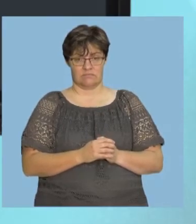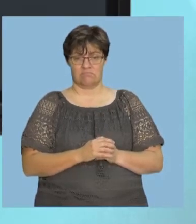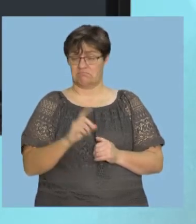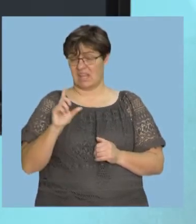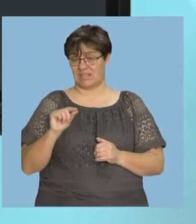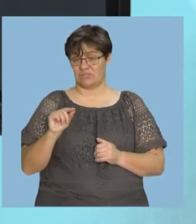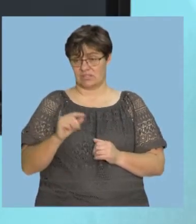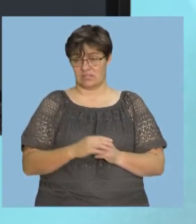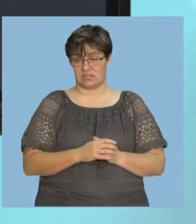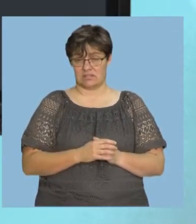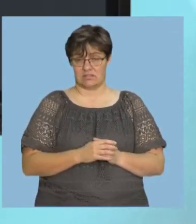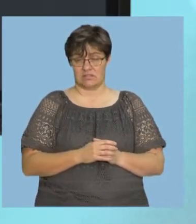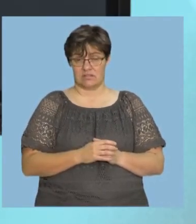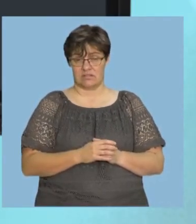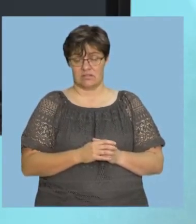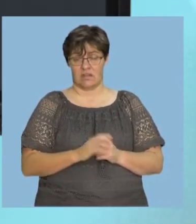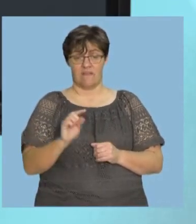Interesting. The first